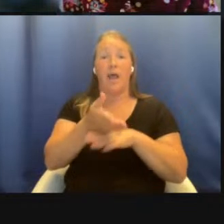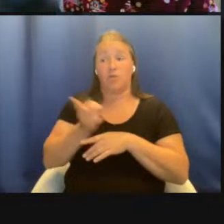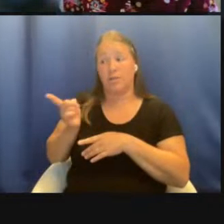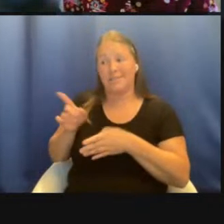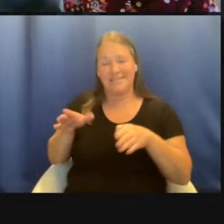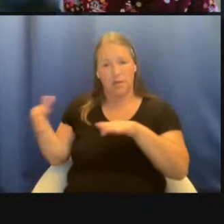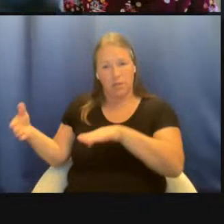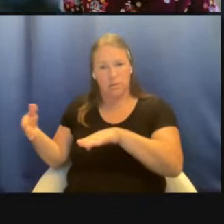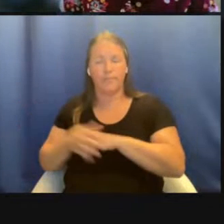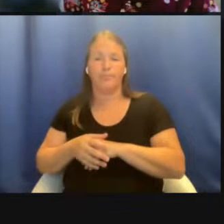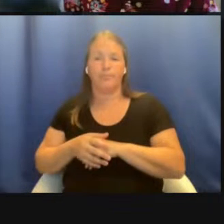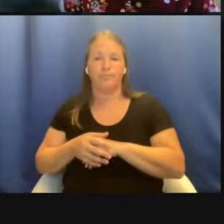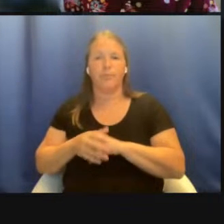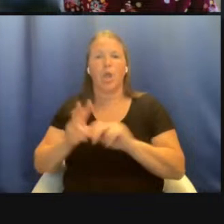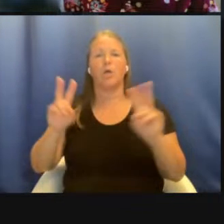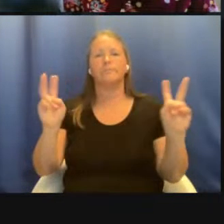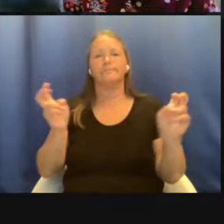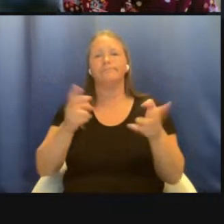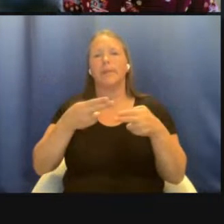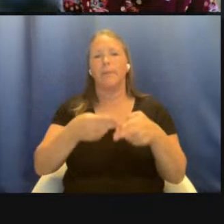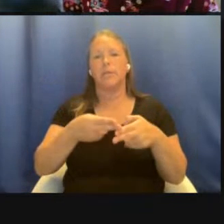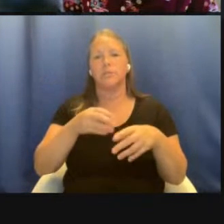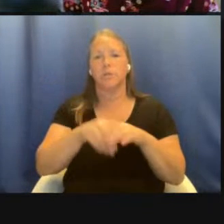it is remarked in one of the papers.